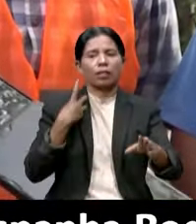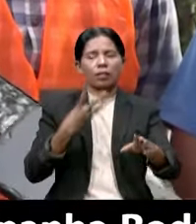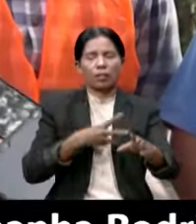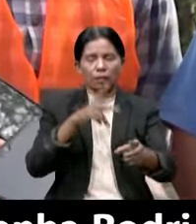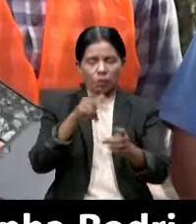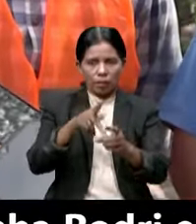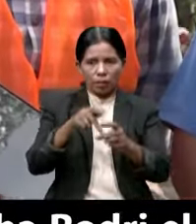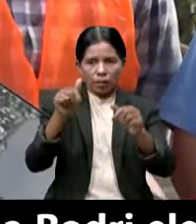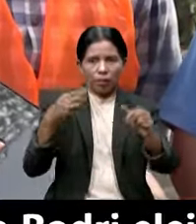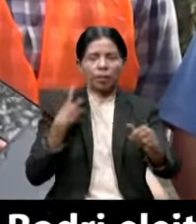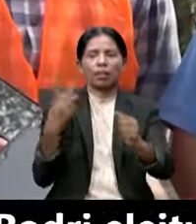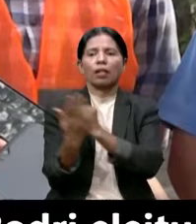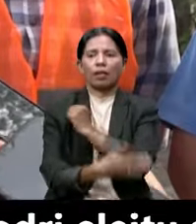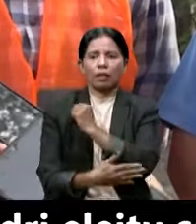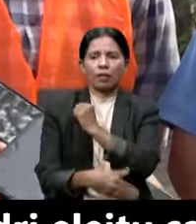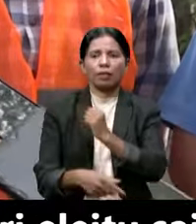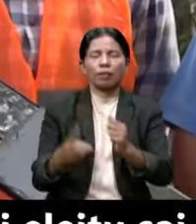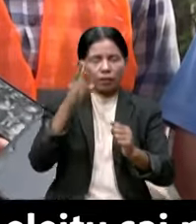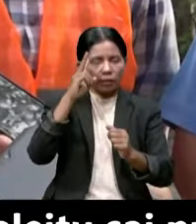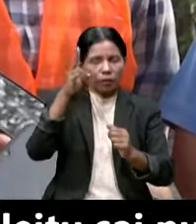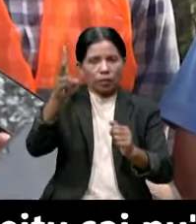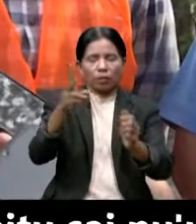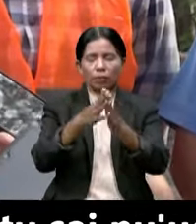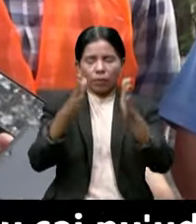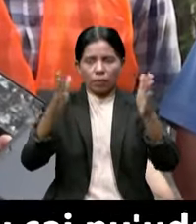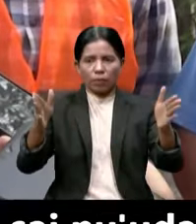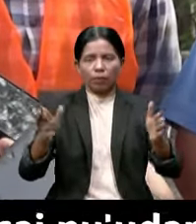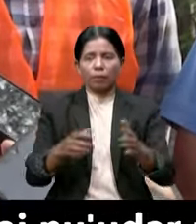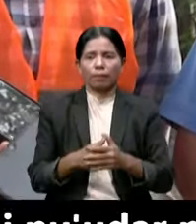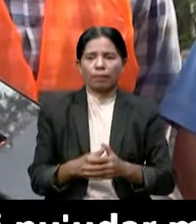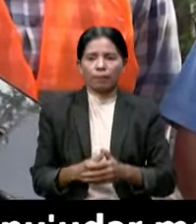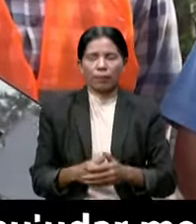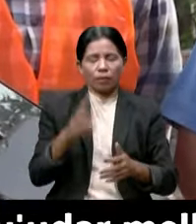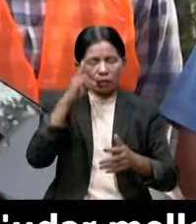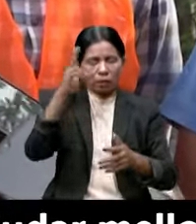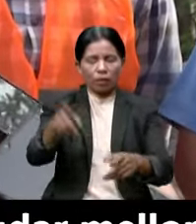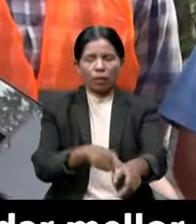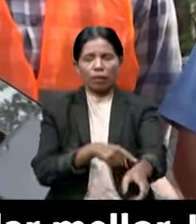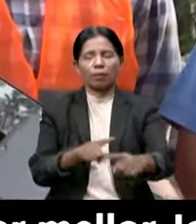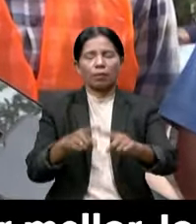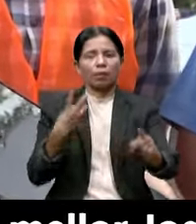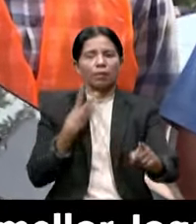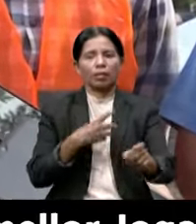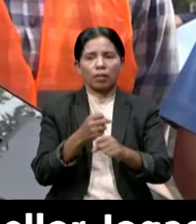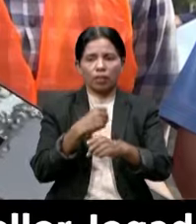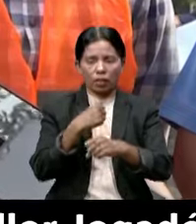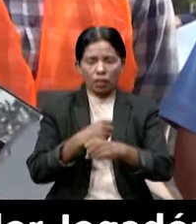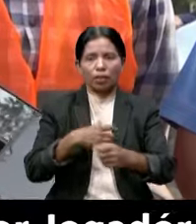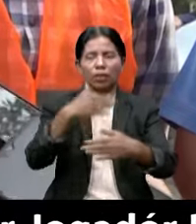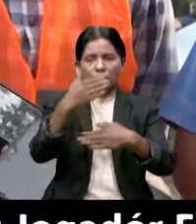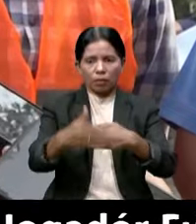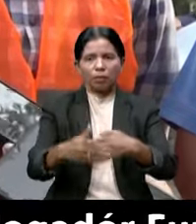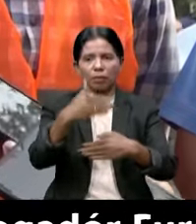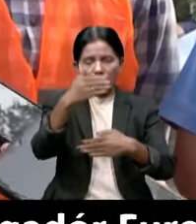ne iha itenia rain visau ida ke bot visau ida ke naruk mai be ita tenser halo etapa pur